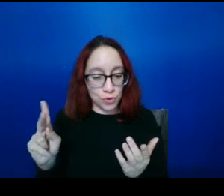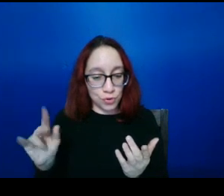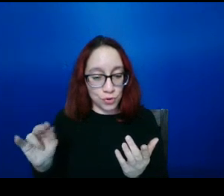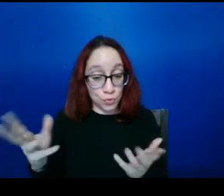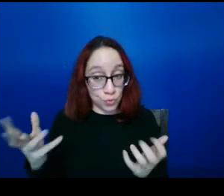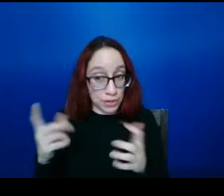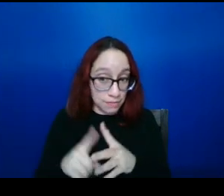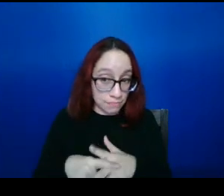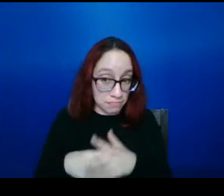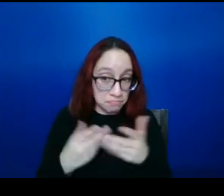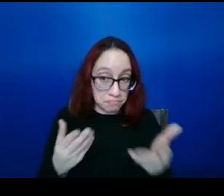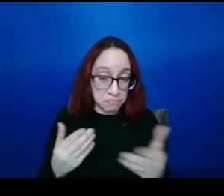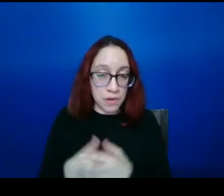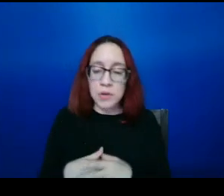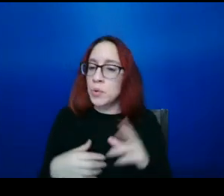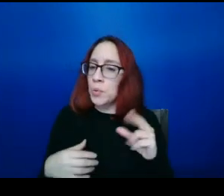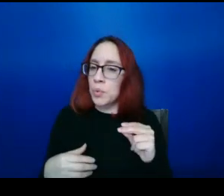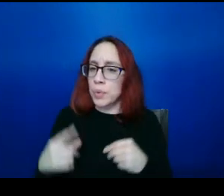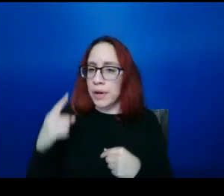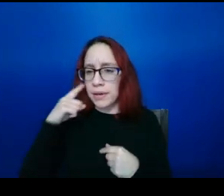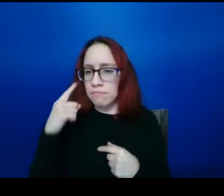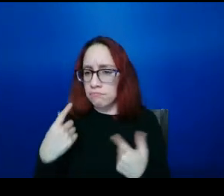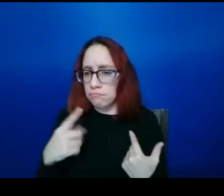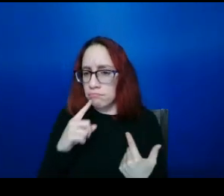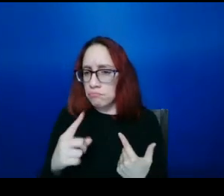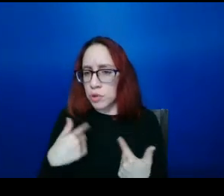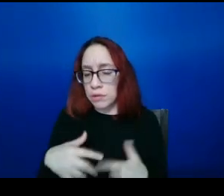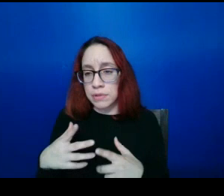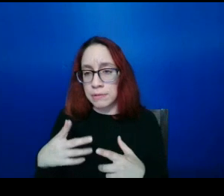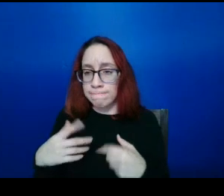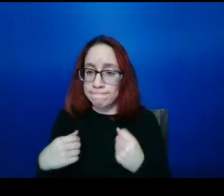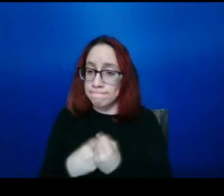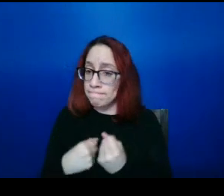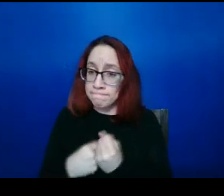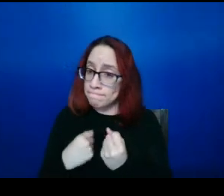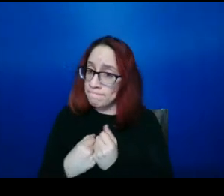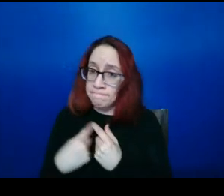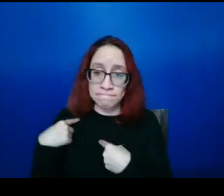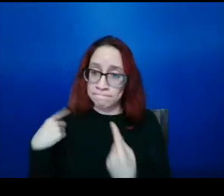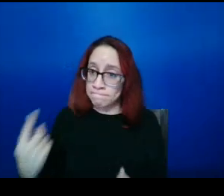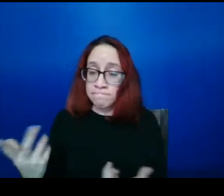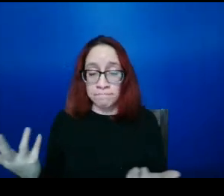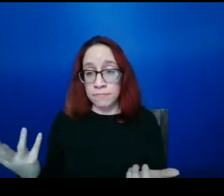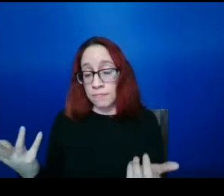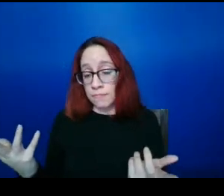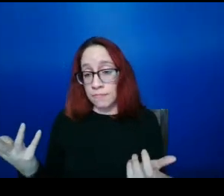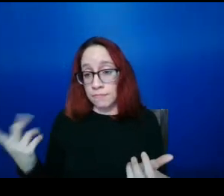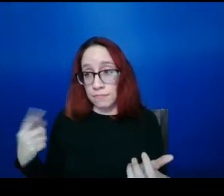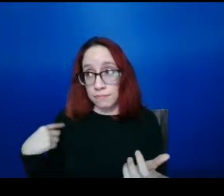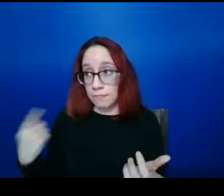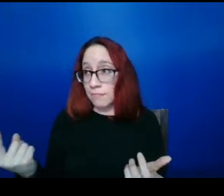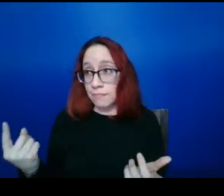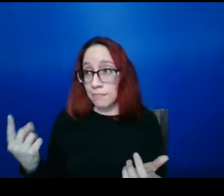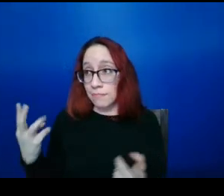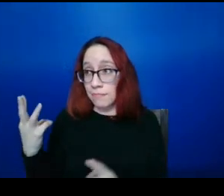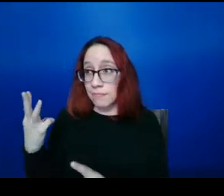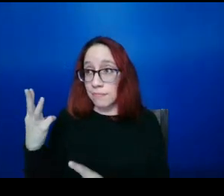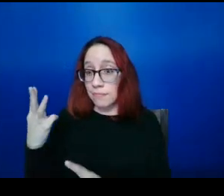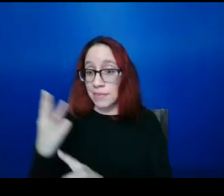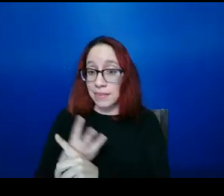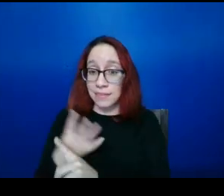begin? No, I think I've been pretty vocal on this over the last